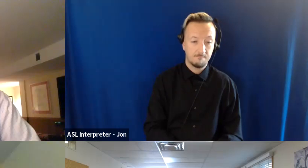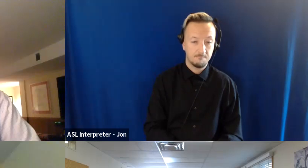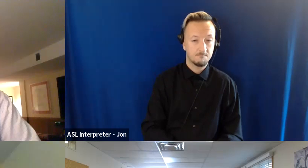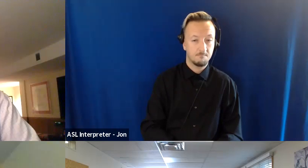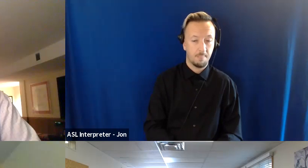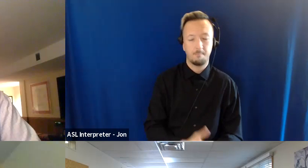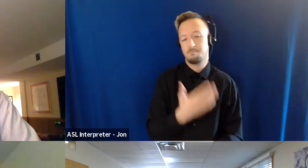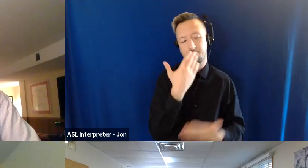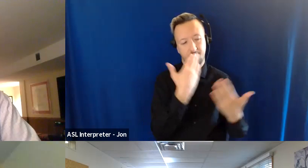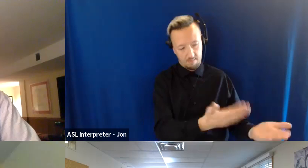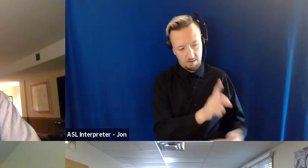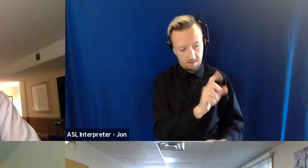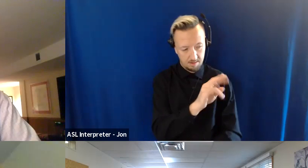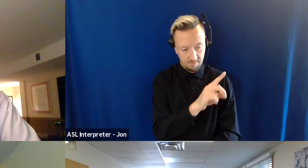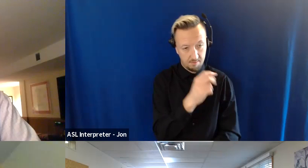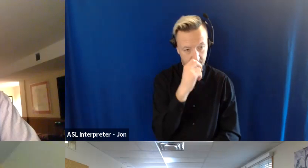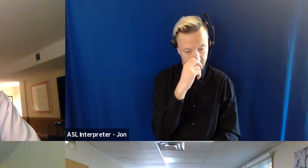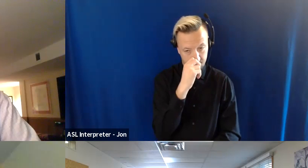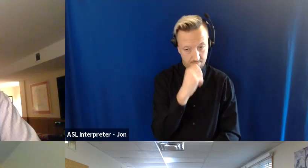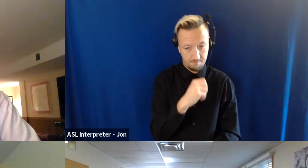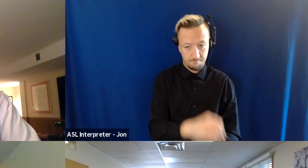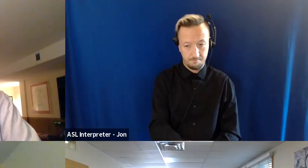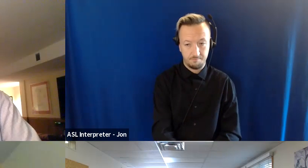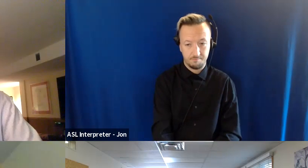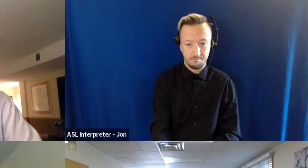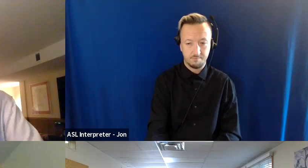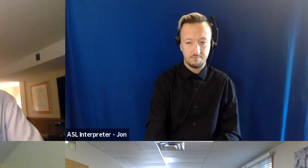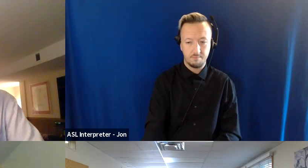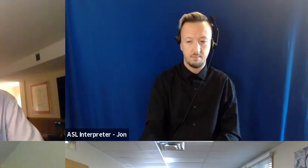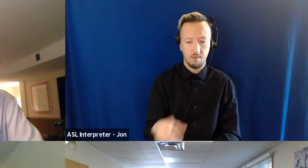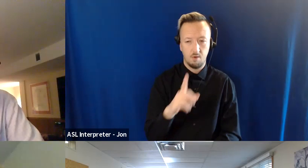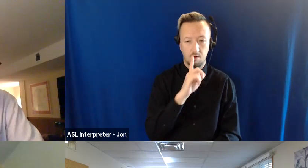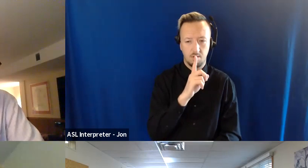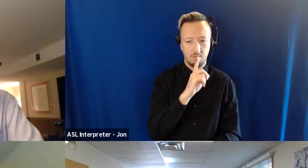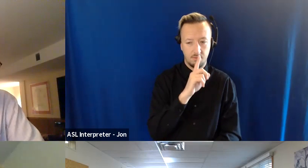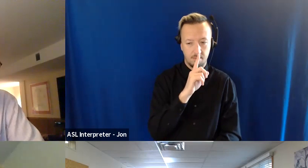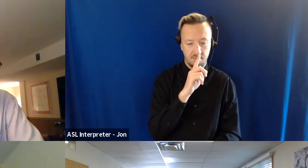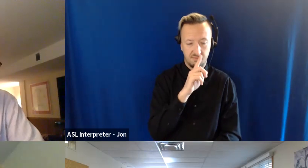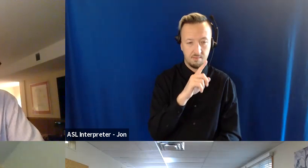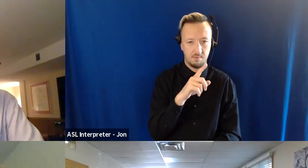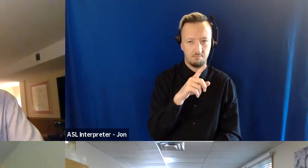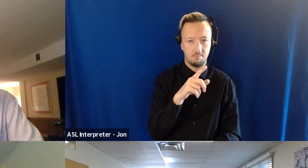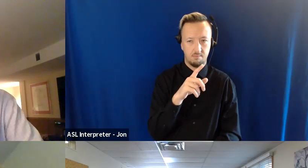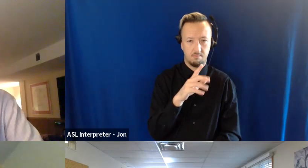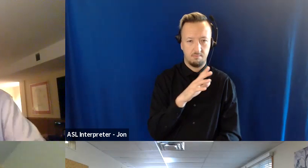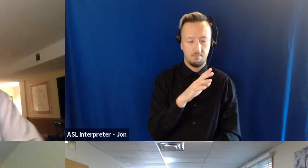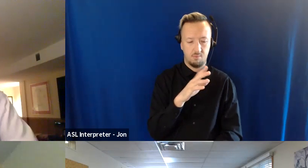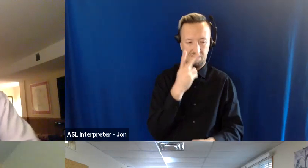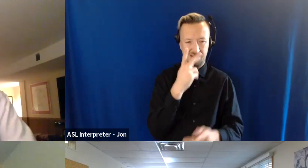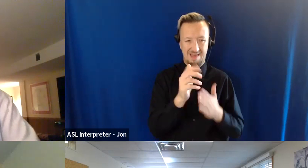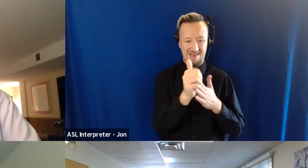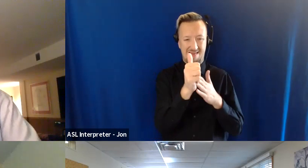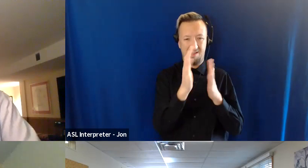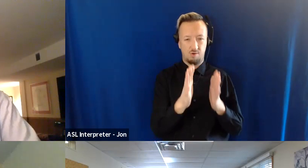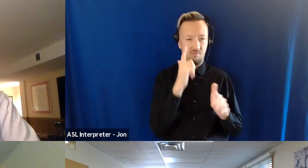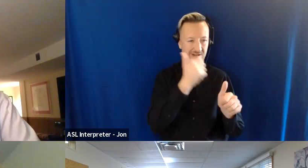Excellent. Thank you, David. Yes, it really is fascinating to hear the leaders of each generation.